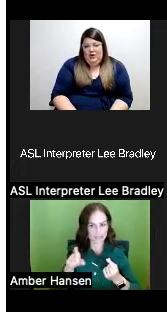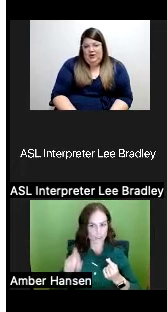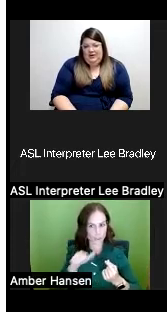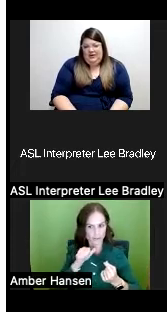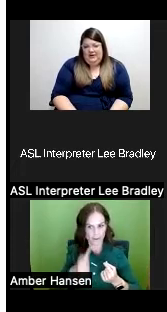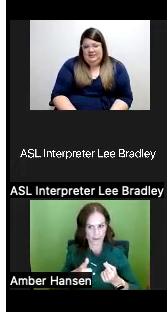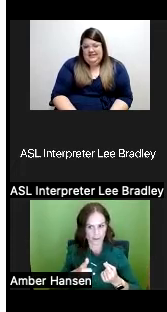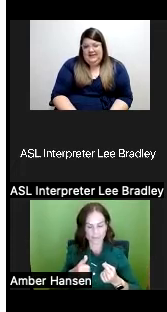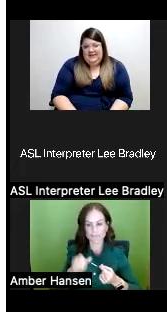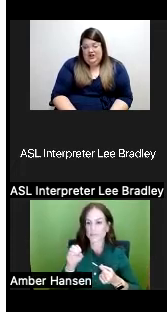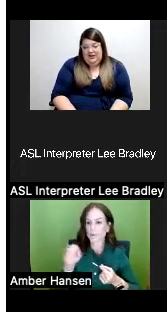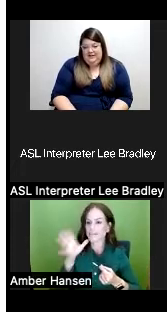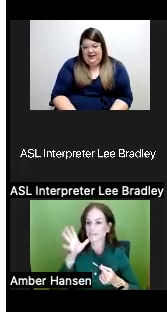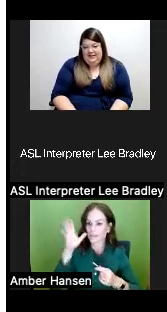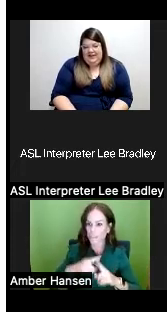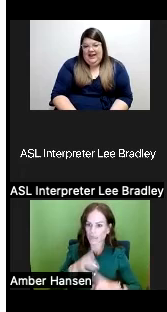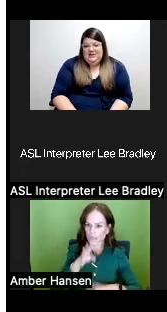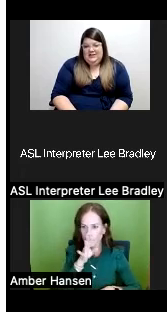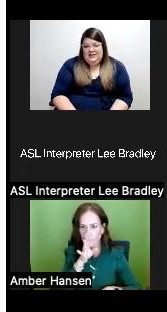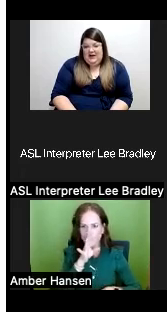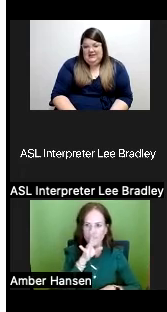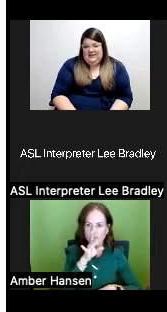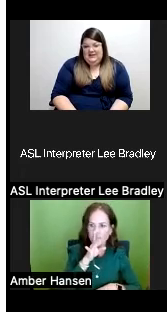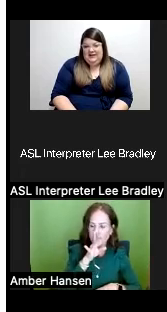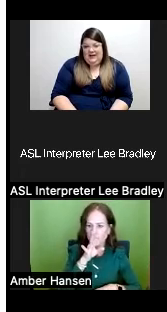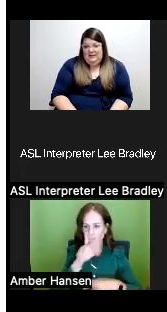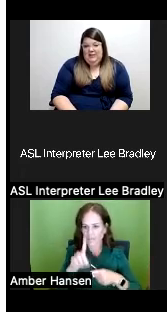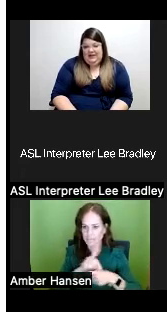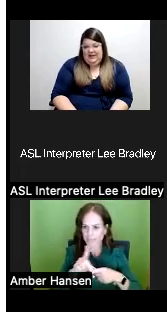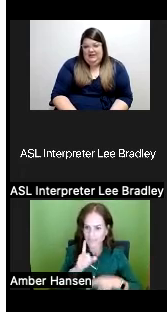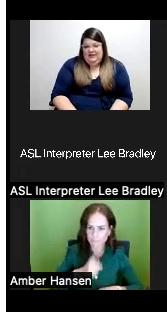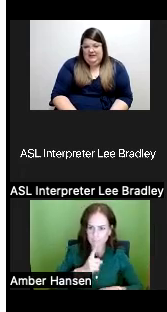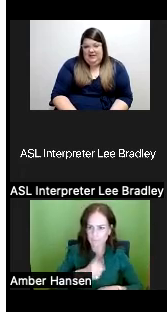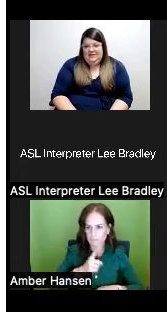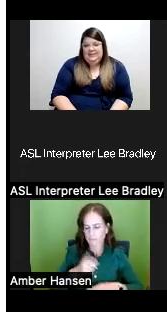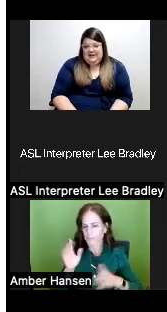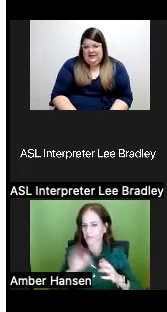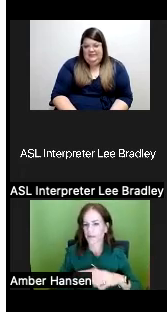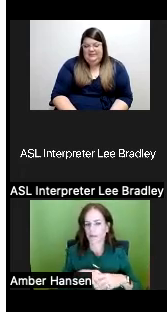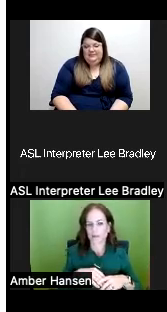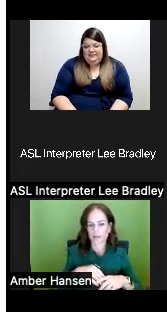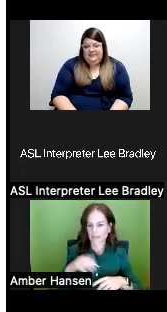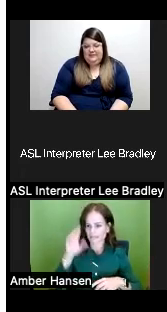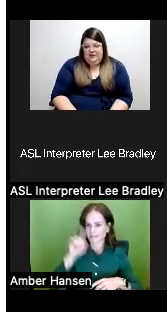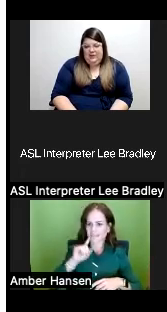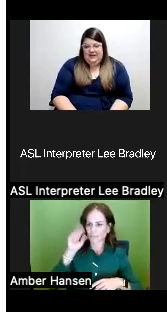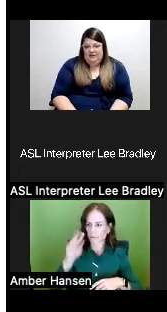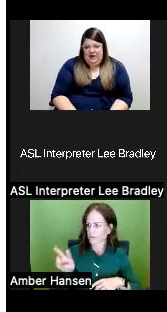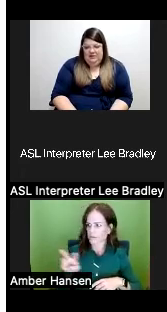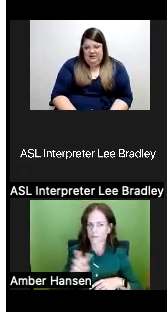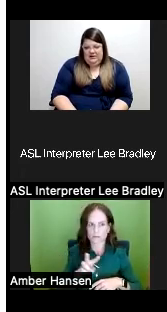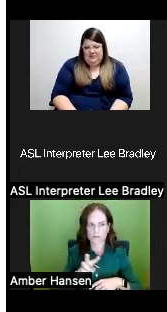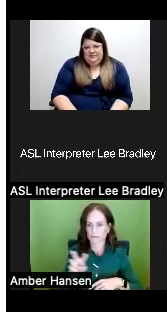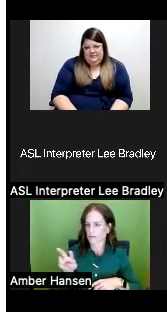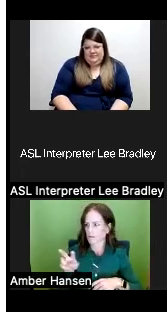And his older brother did something they shouldn't have done. So his parents verbally disciplined him for what he did